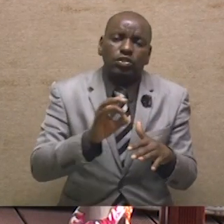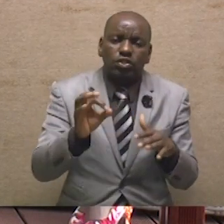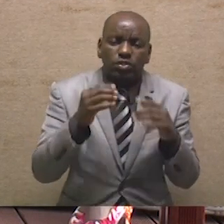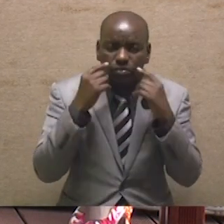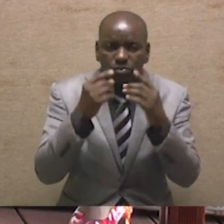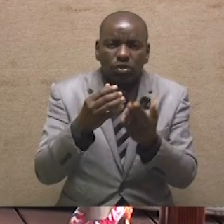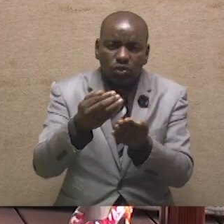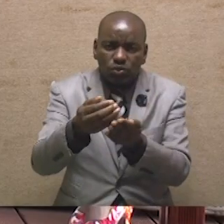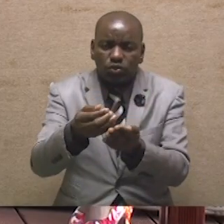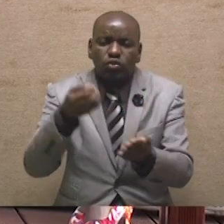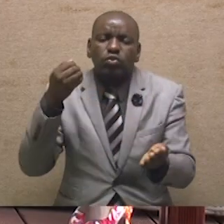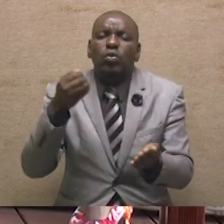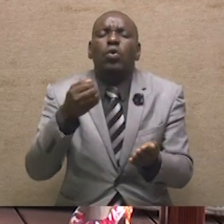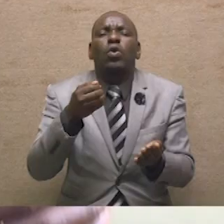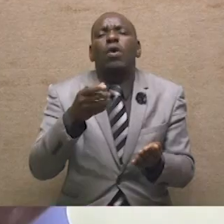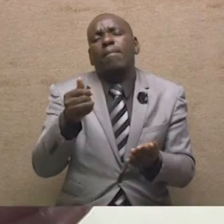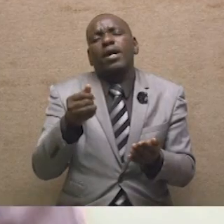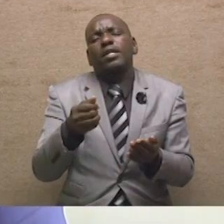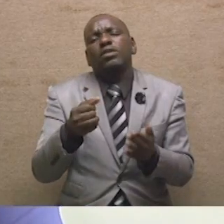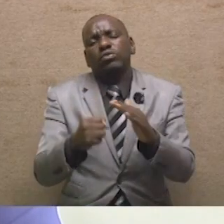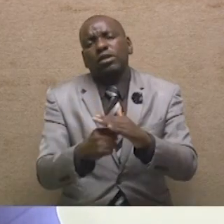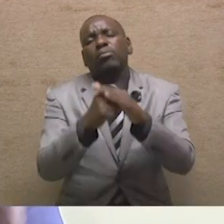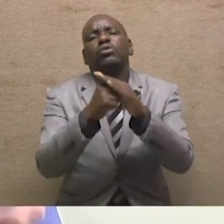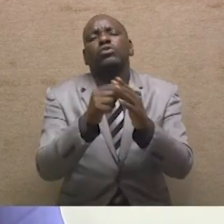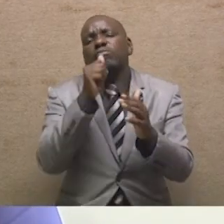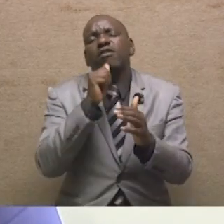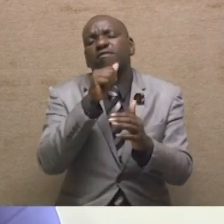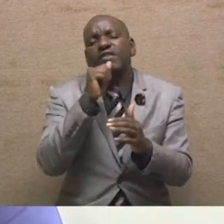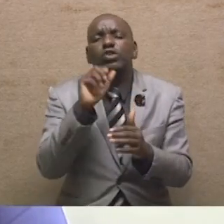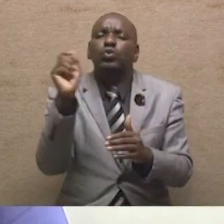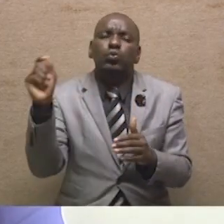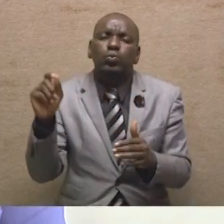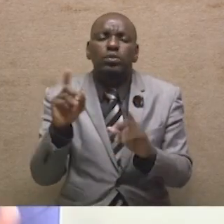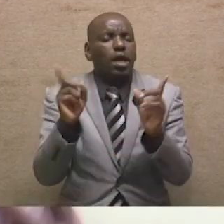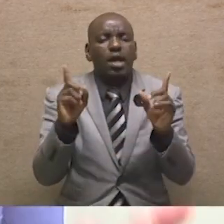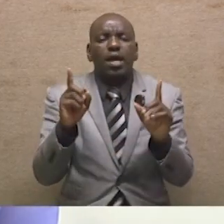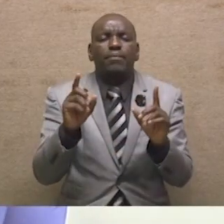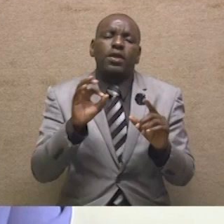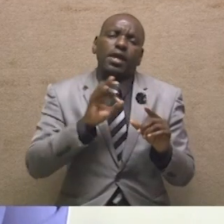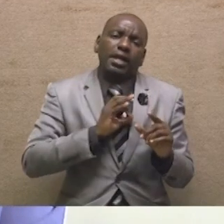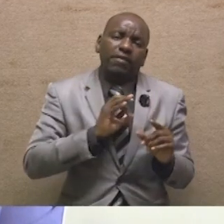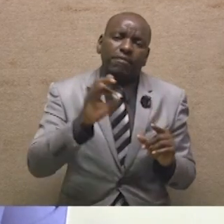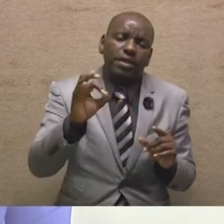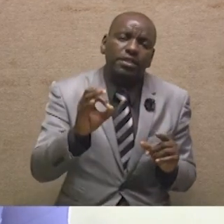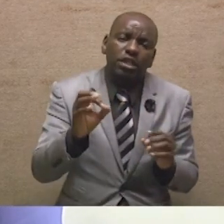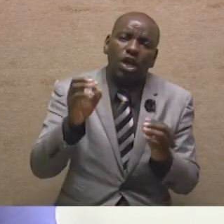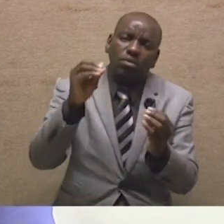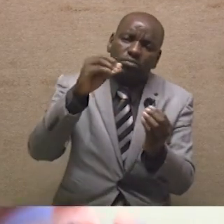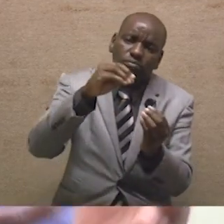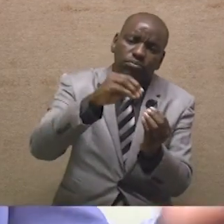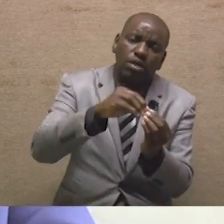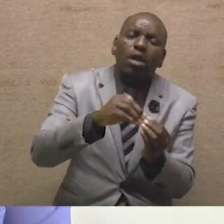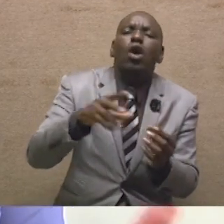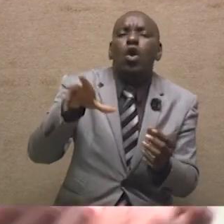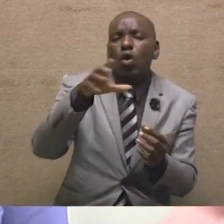we don't expect that government would withdraw grants from private schools. Because what is government after all? Government is